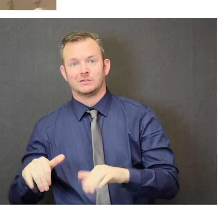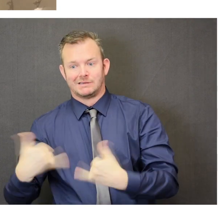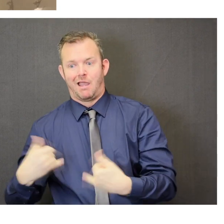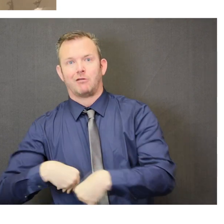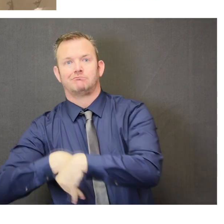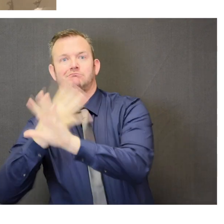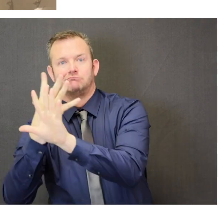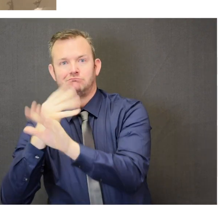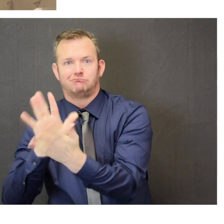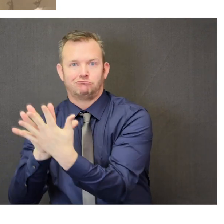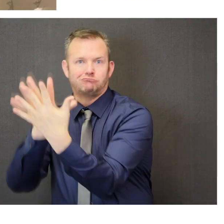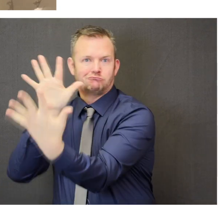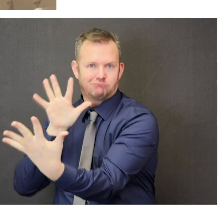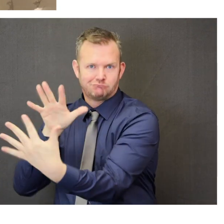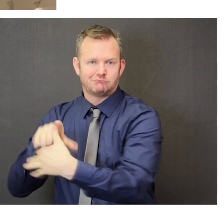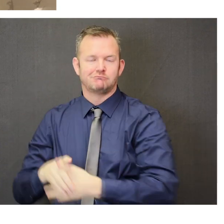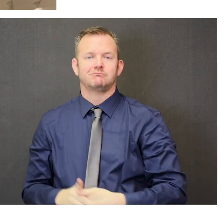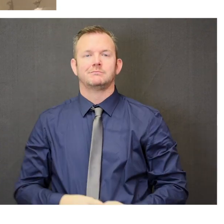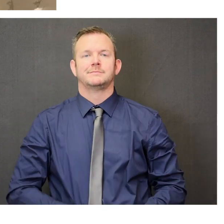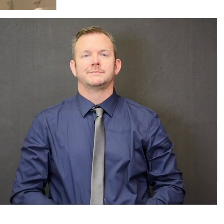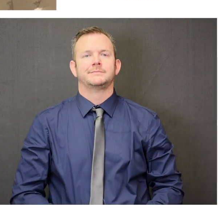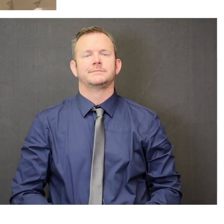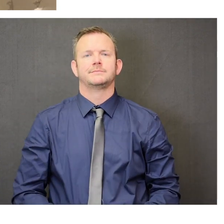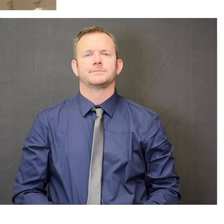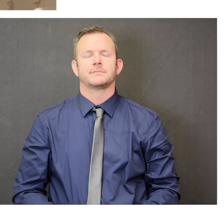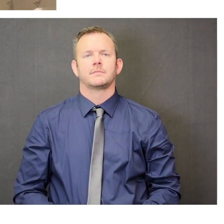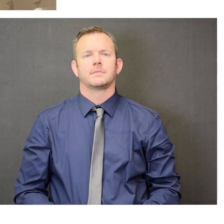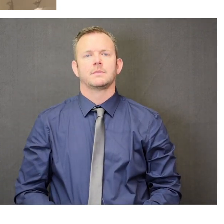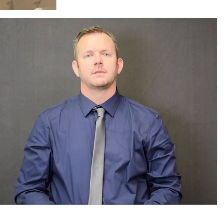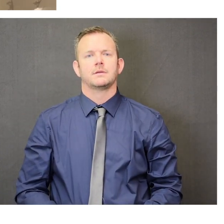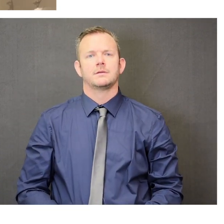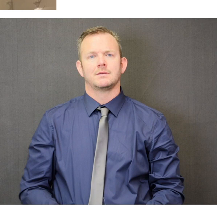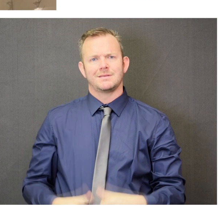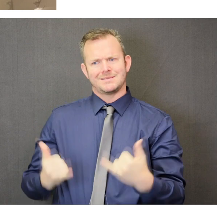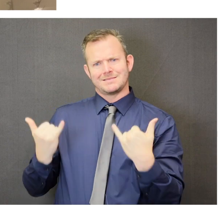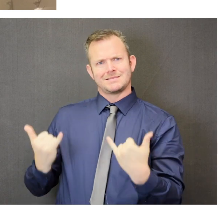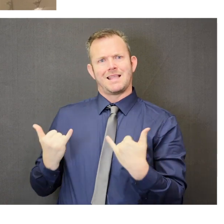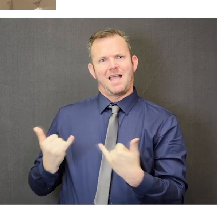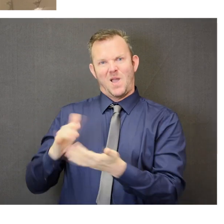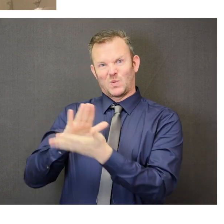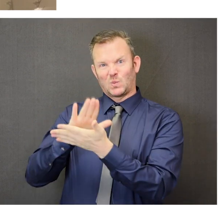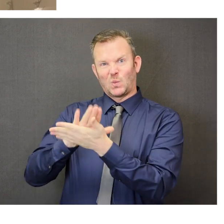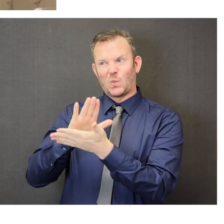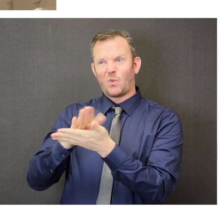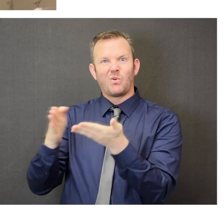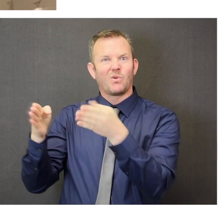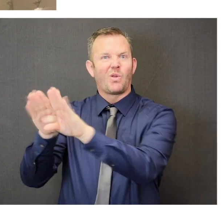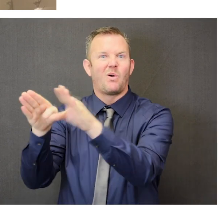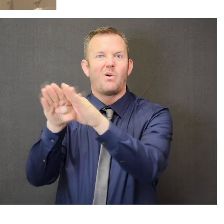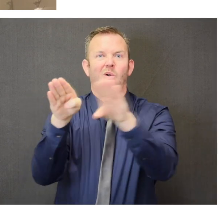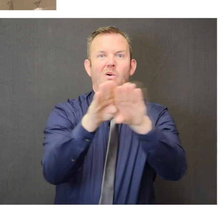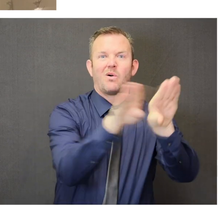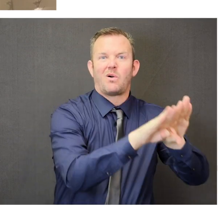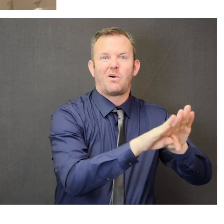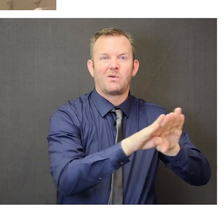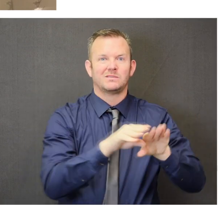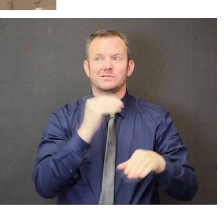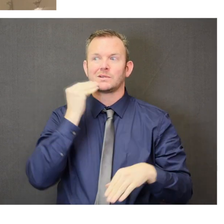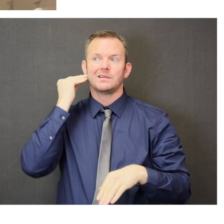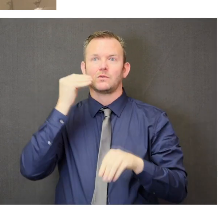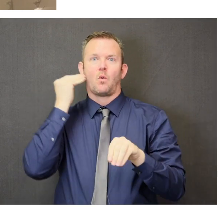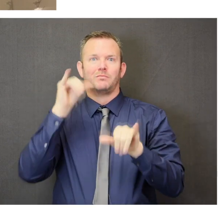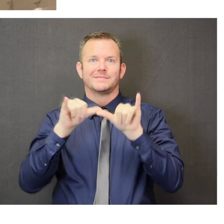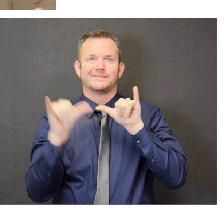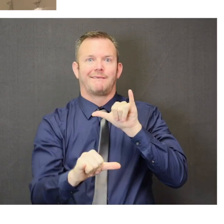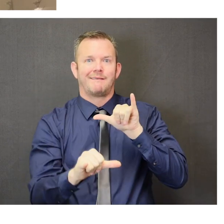work from our home office. But today the situation is different. The schools are shut down, kids are at